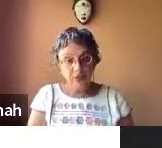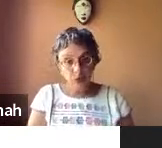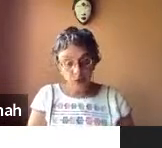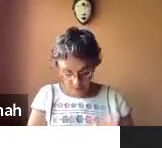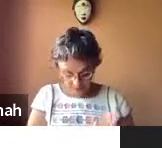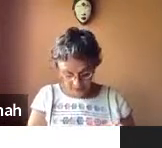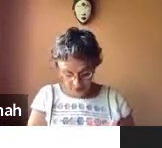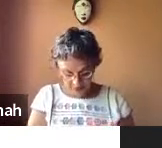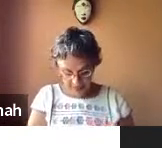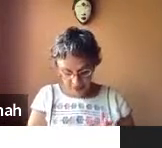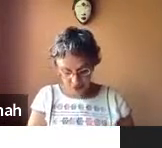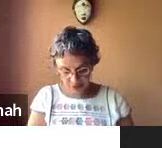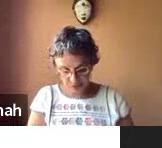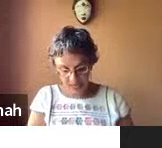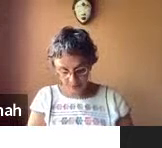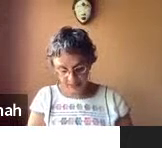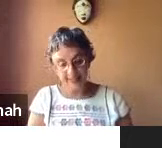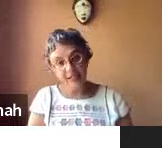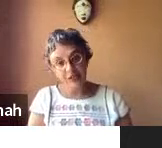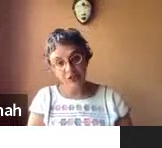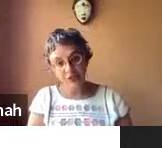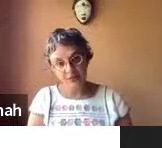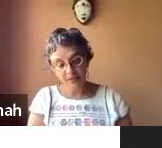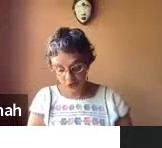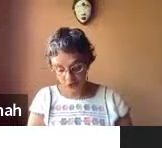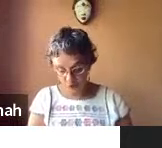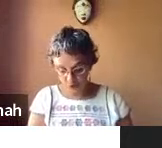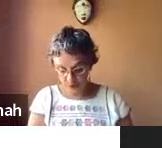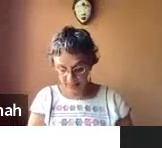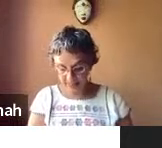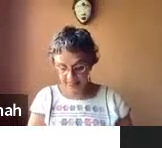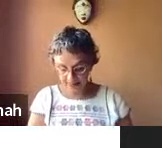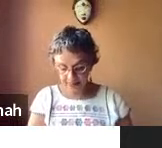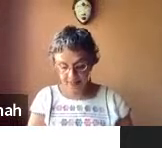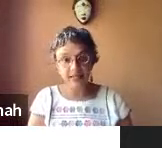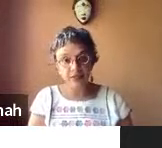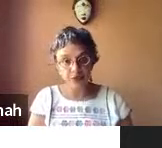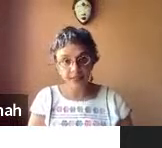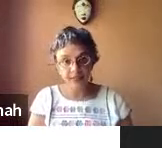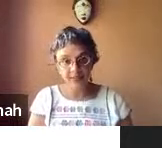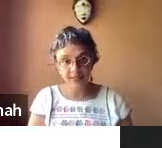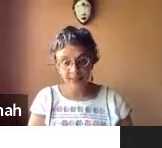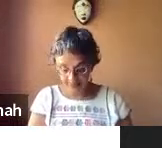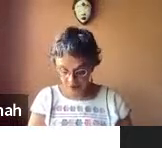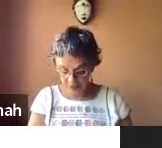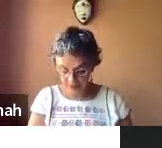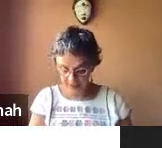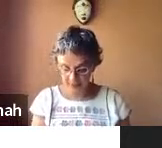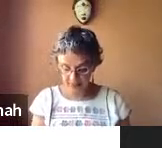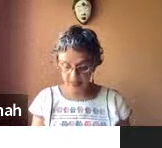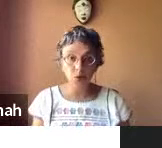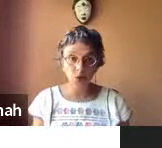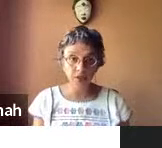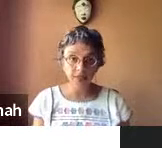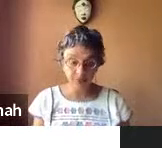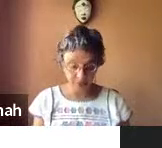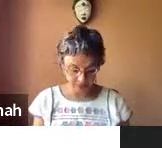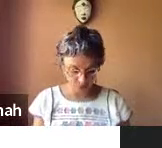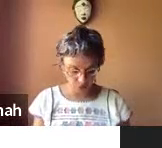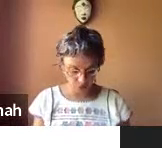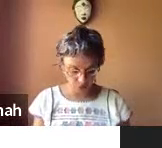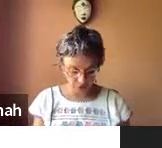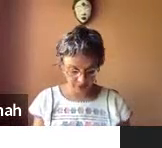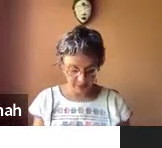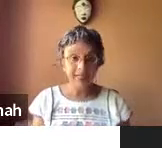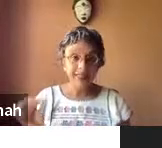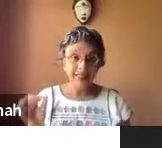A review of legislation and regulations shows that 11 countries in the continent accord